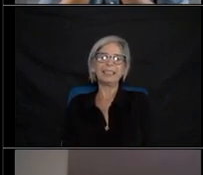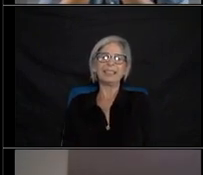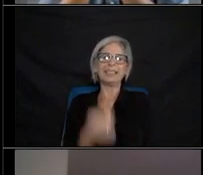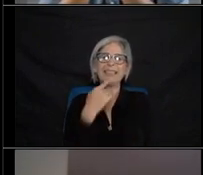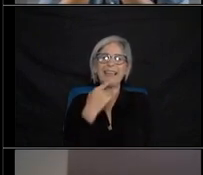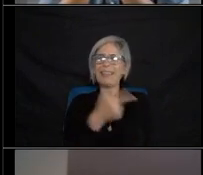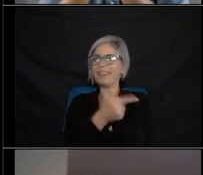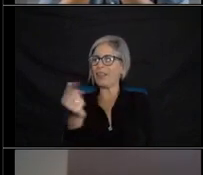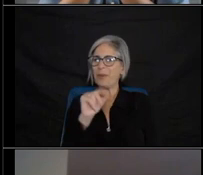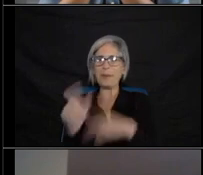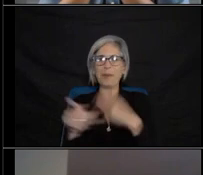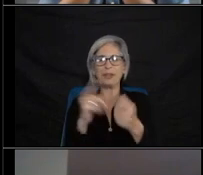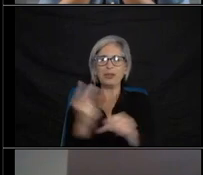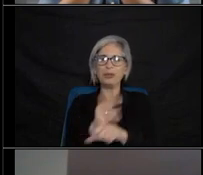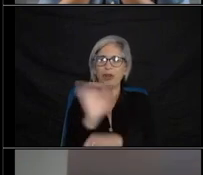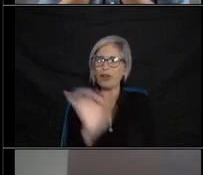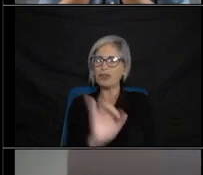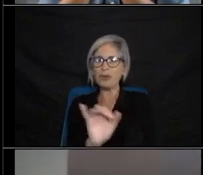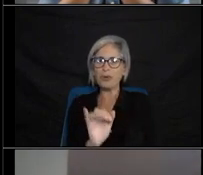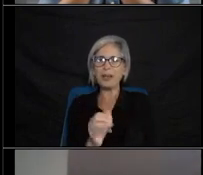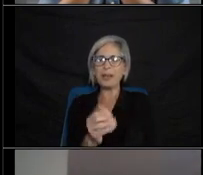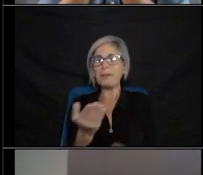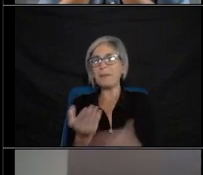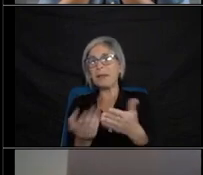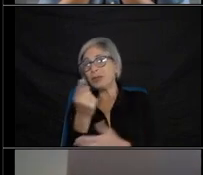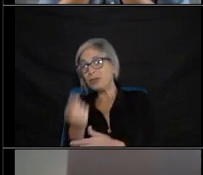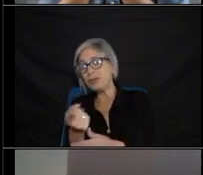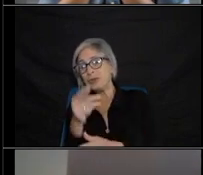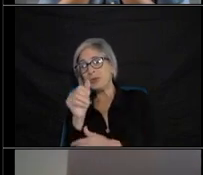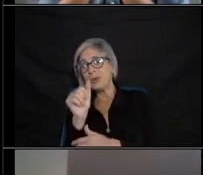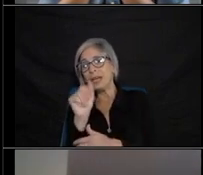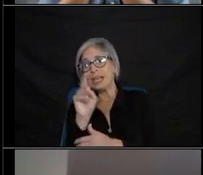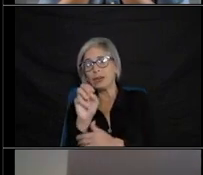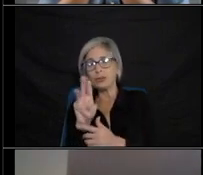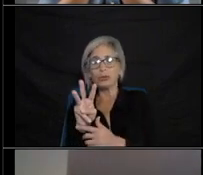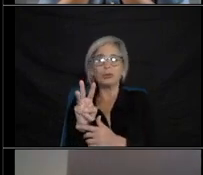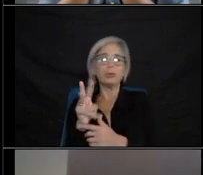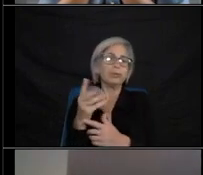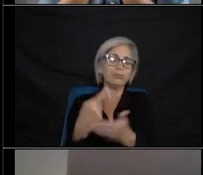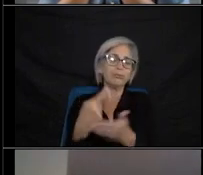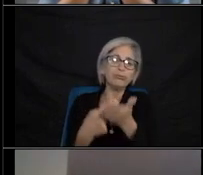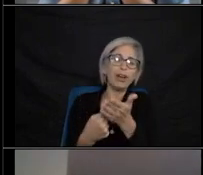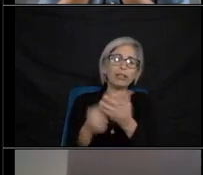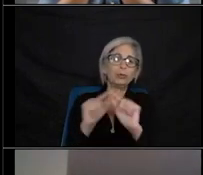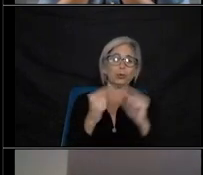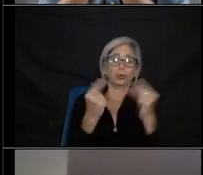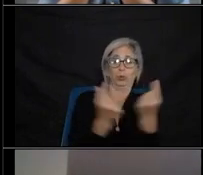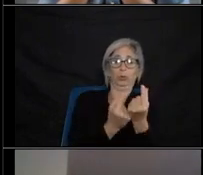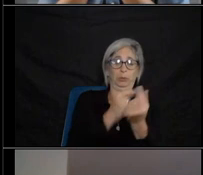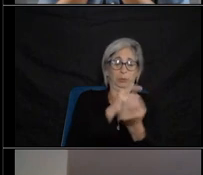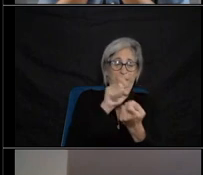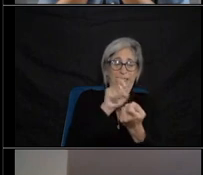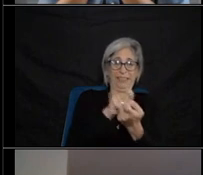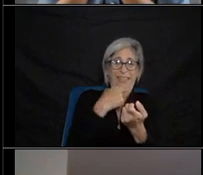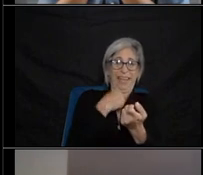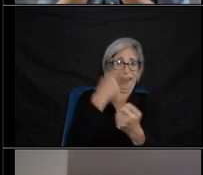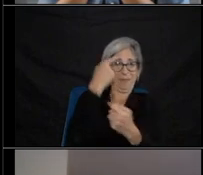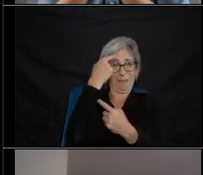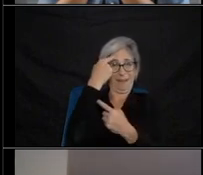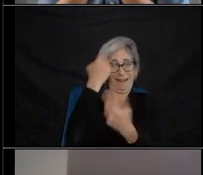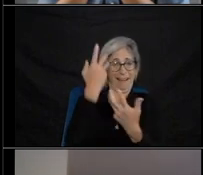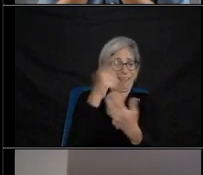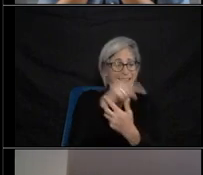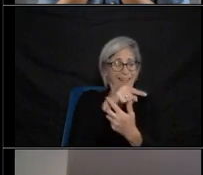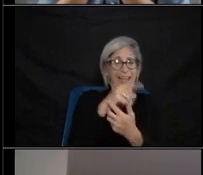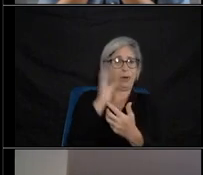So I may have you, Andrew, to talk to a particular group that I have in mind. So I'll